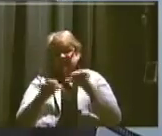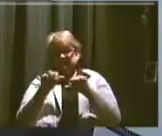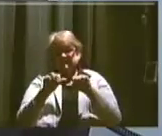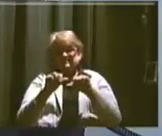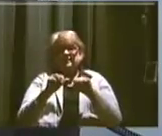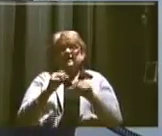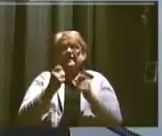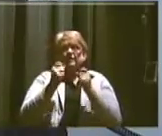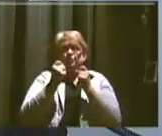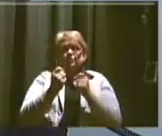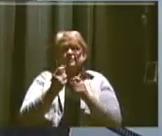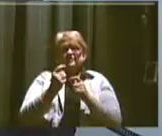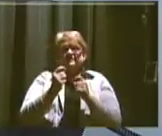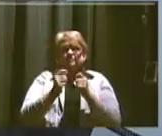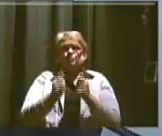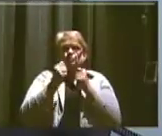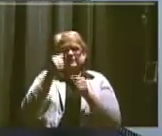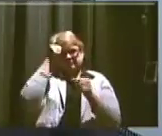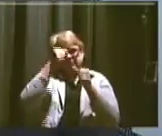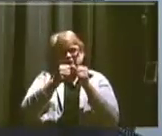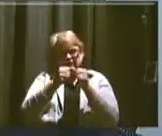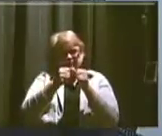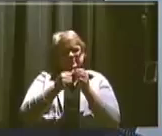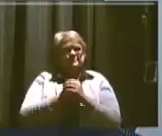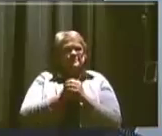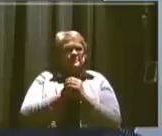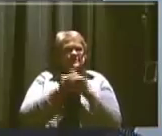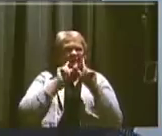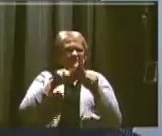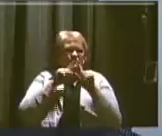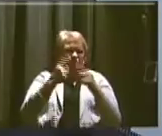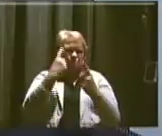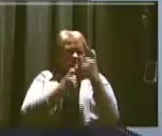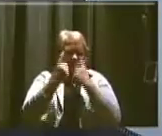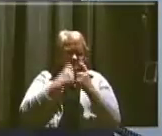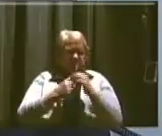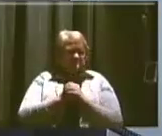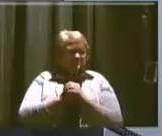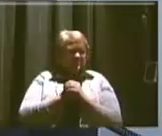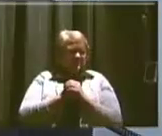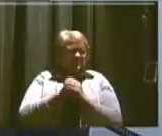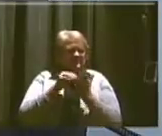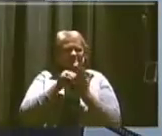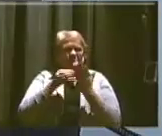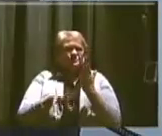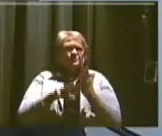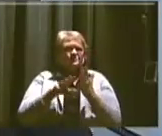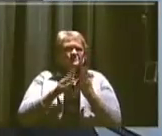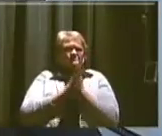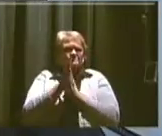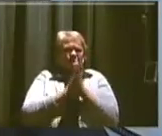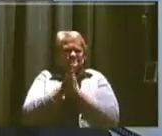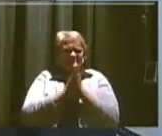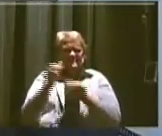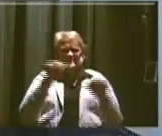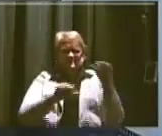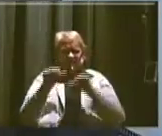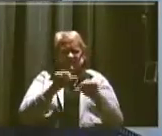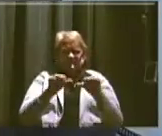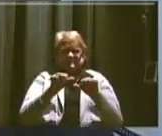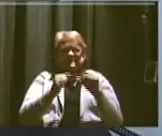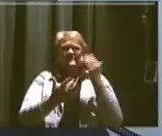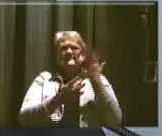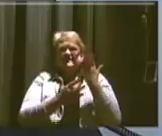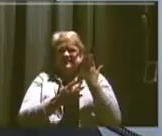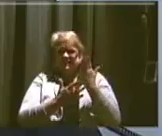Assessment. Clearly, these students are passionate about science, technology, engineering, and